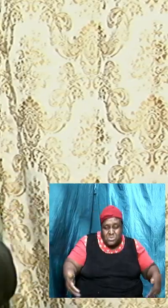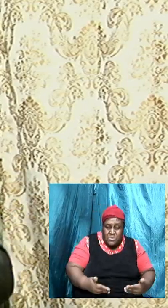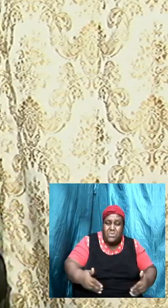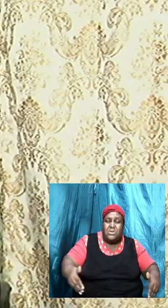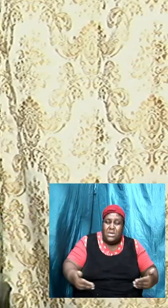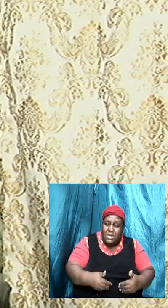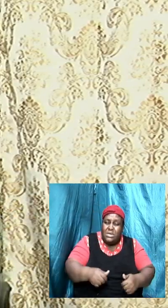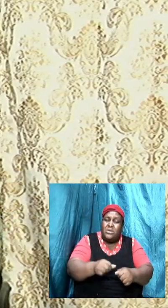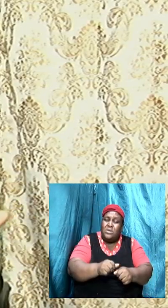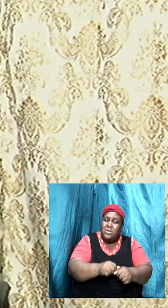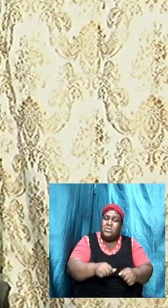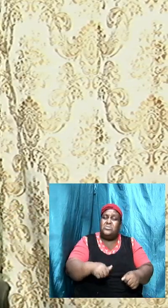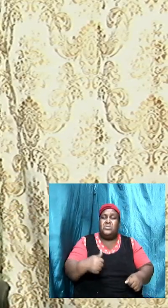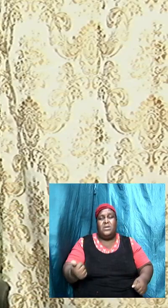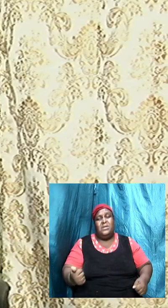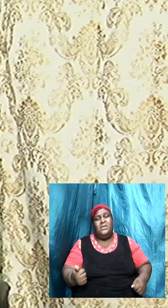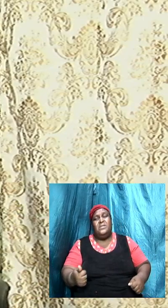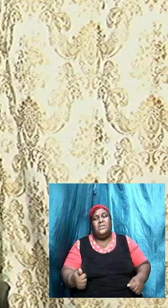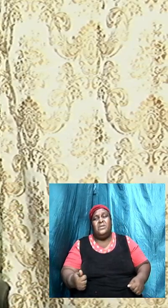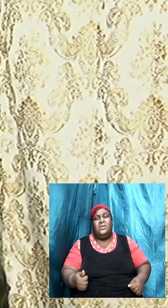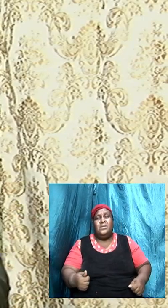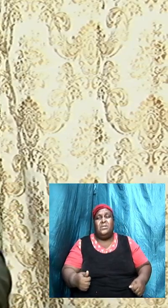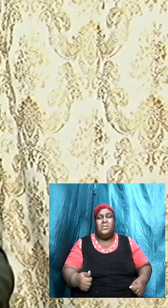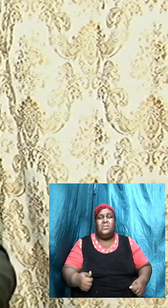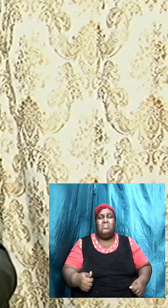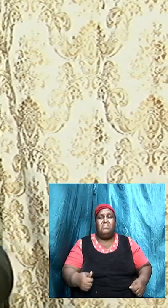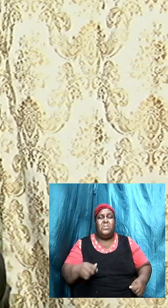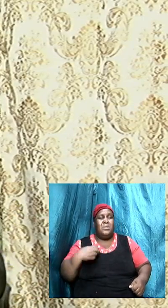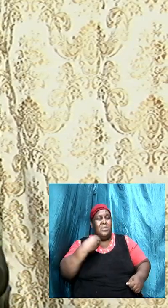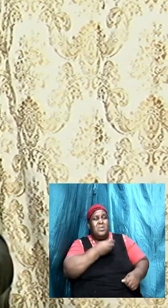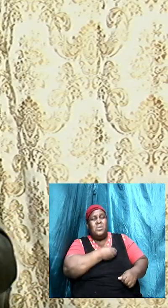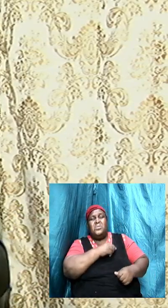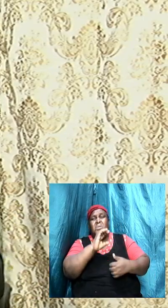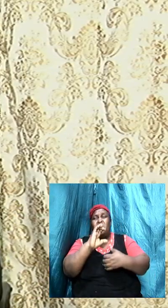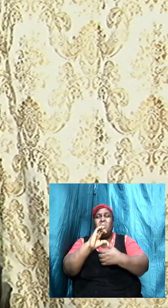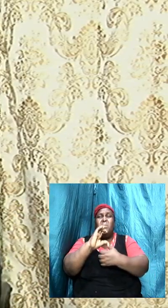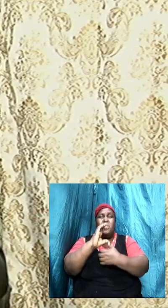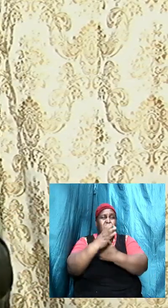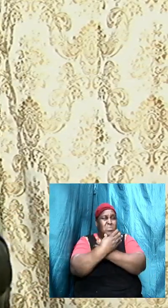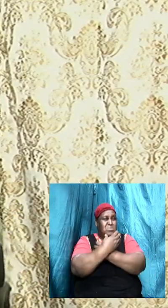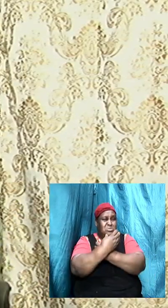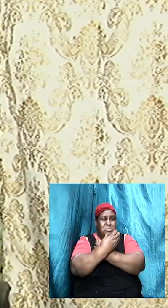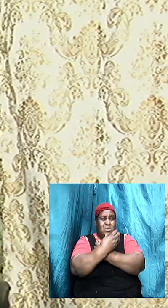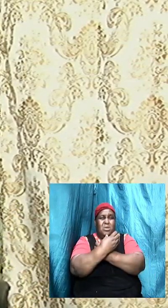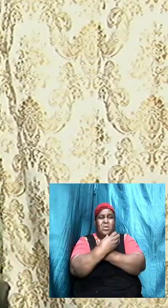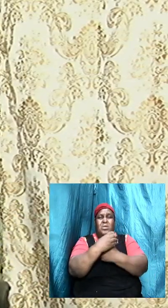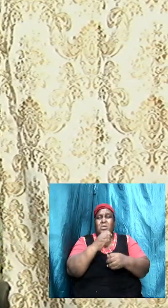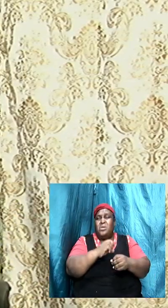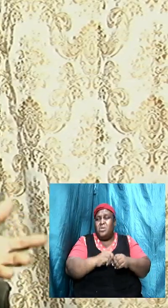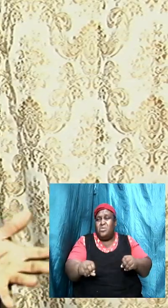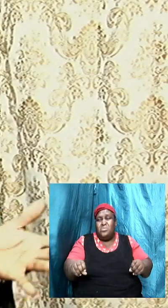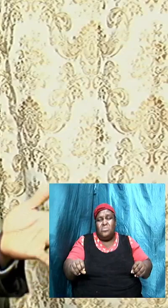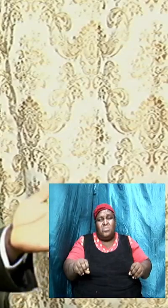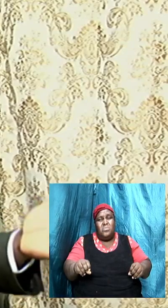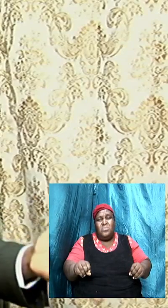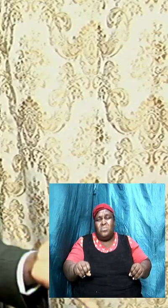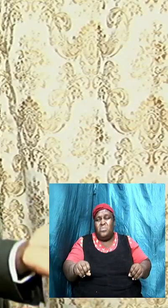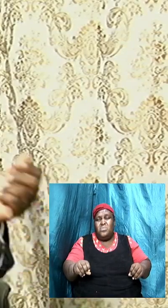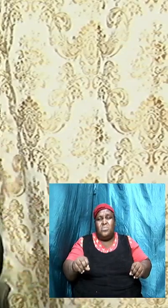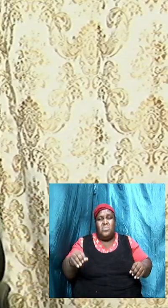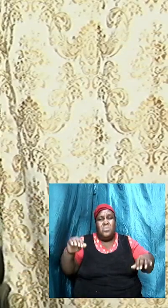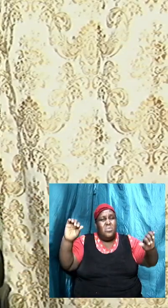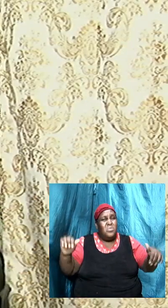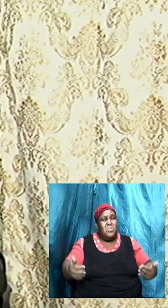other with a holy kiss. In our culture, we don't really greet with kiss. But we greet with a little hug up and we greet with a shake. And no, we have to be